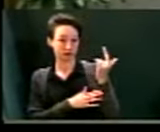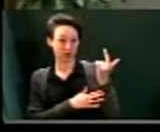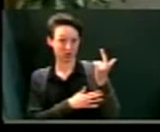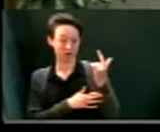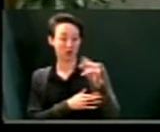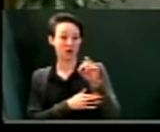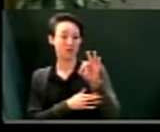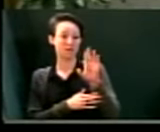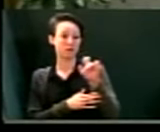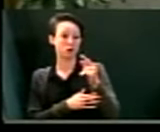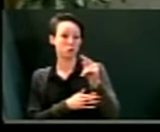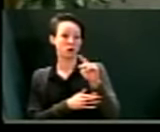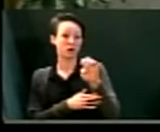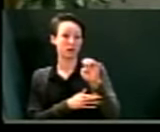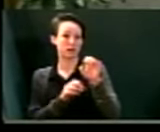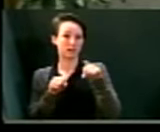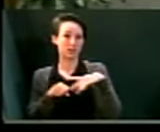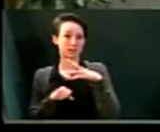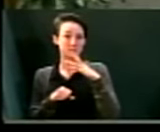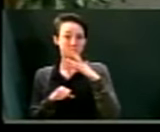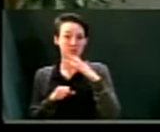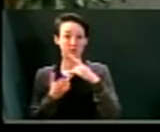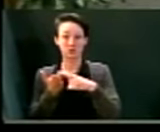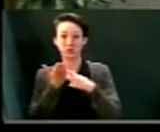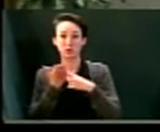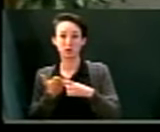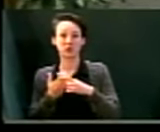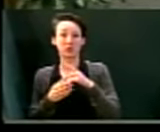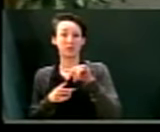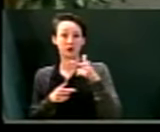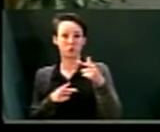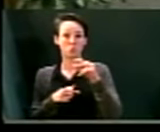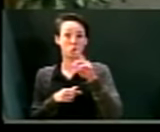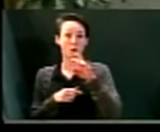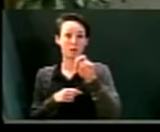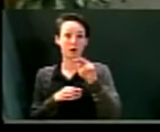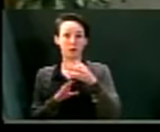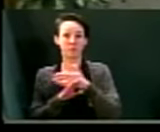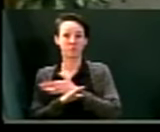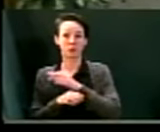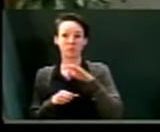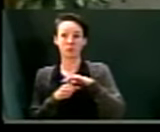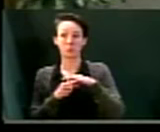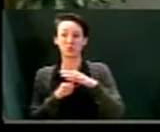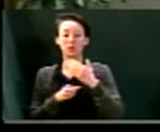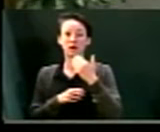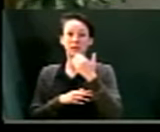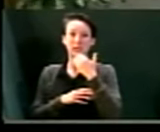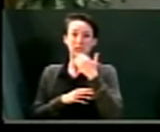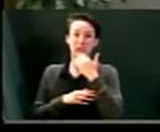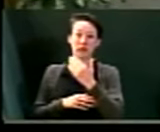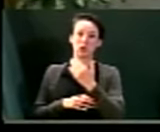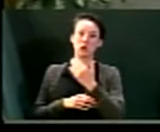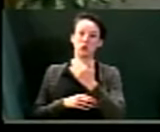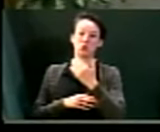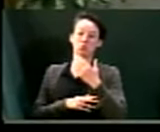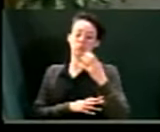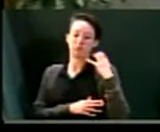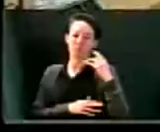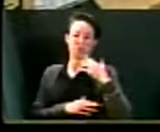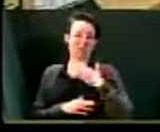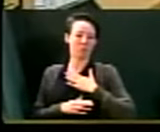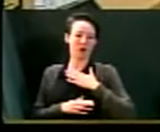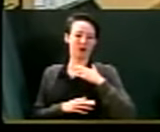Ms. Fugit can speak in discussion, and then Mr. Norman before we vote. Madam Chair, my only, I guess, point of